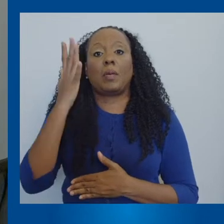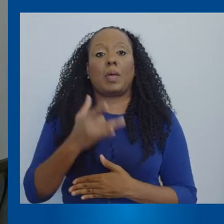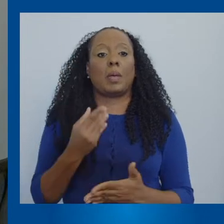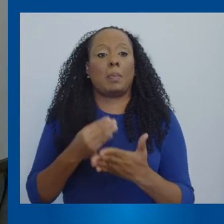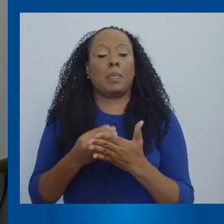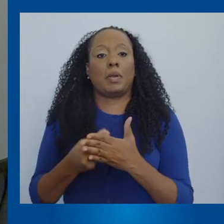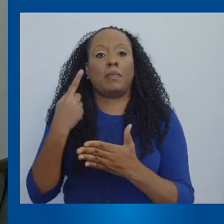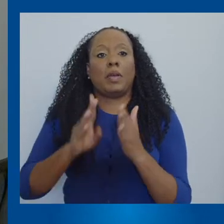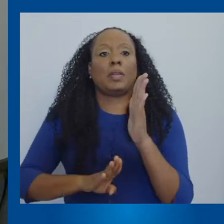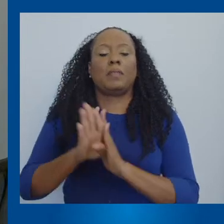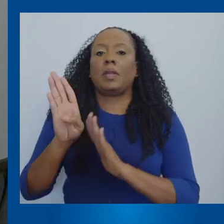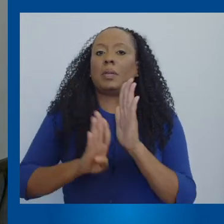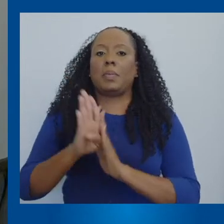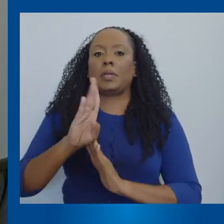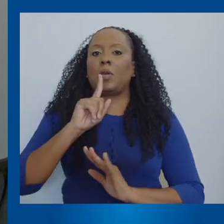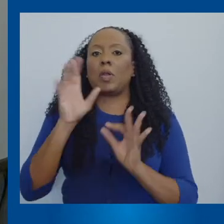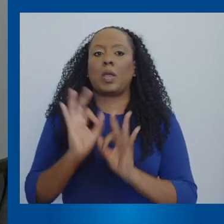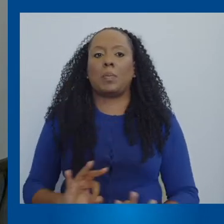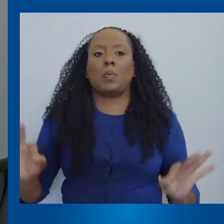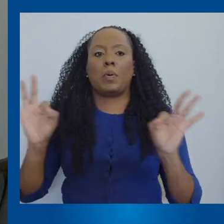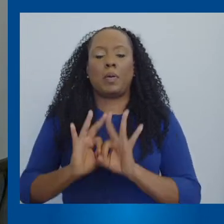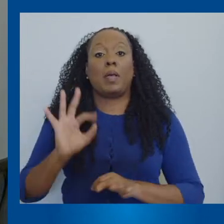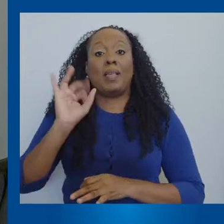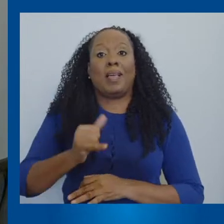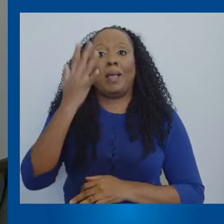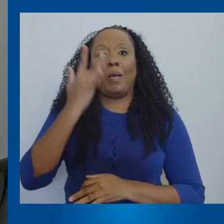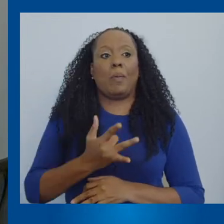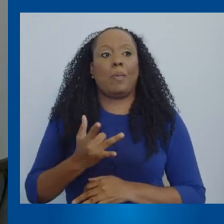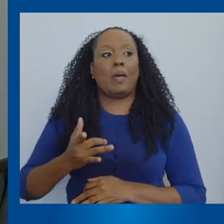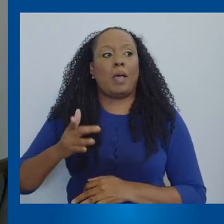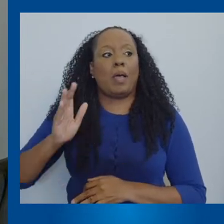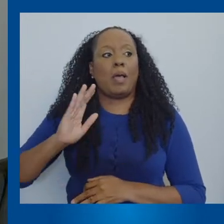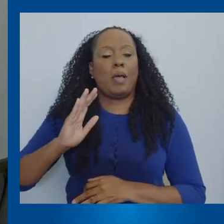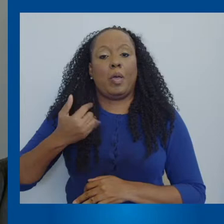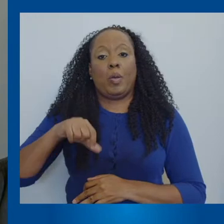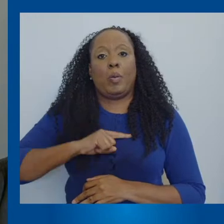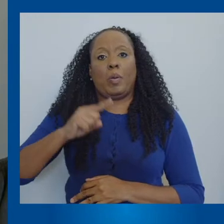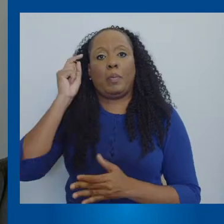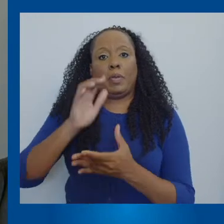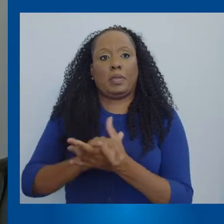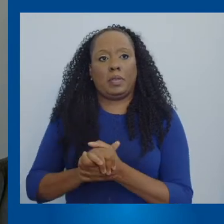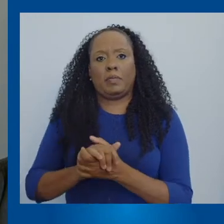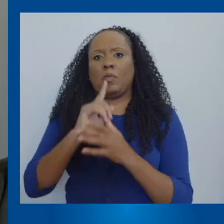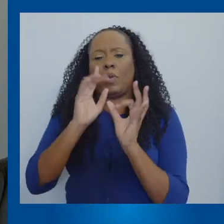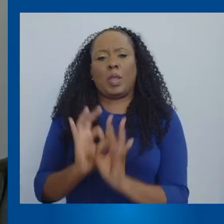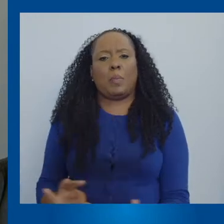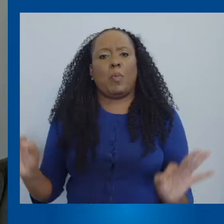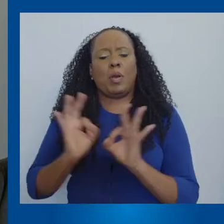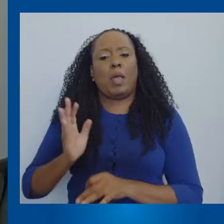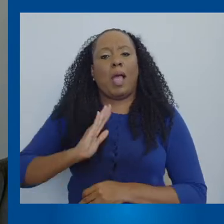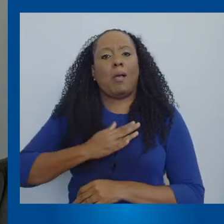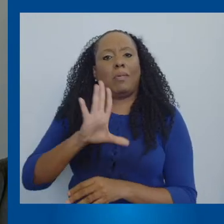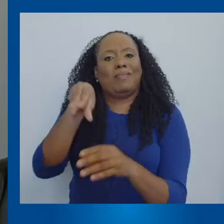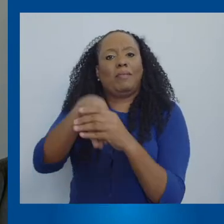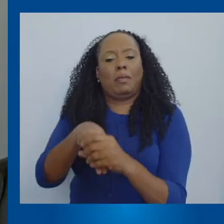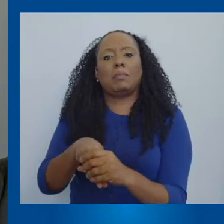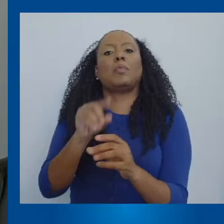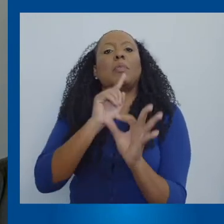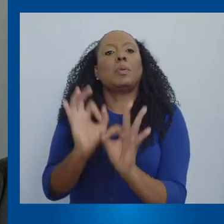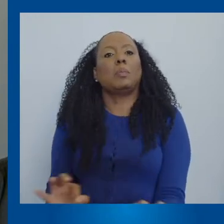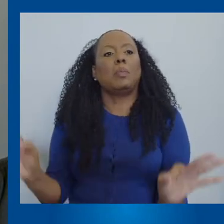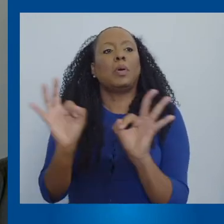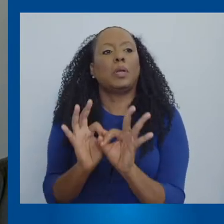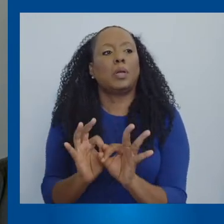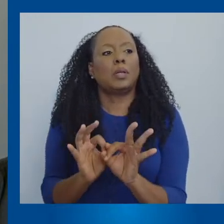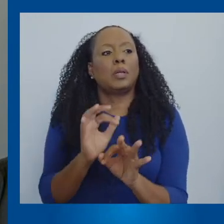development. And hence our important initiative, the Bridgetown Initiative, we believe is critical not just to understanding